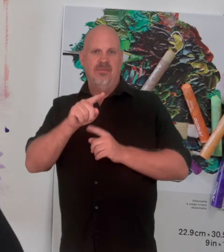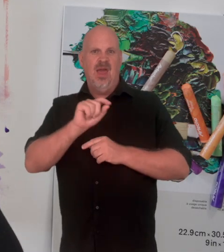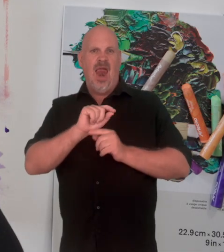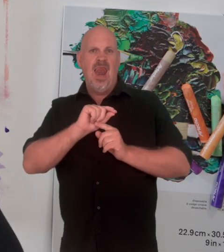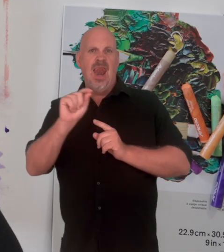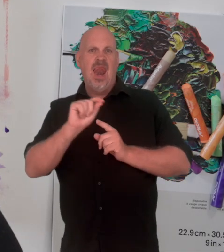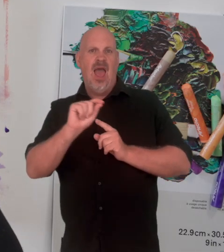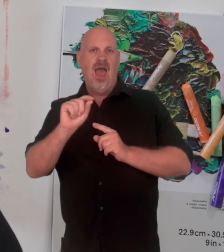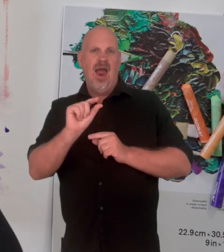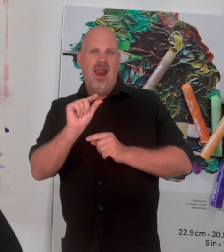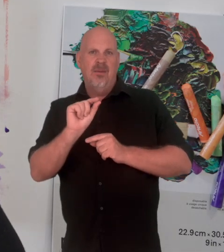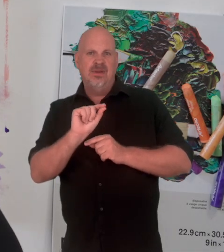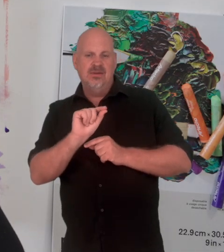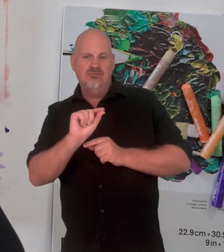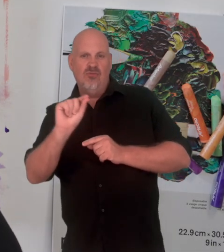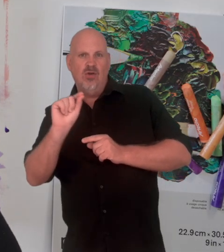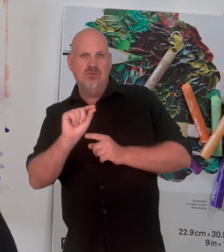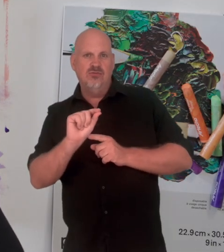across.